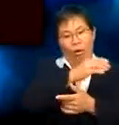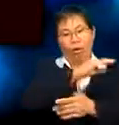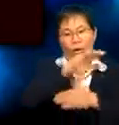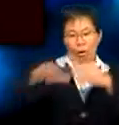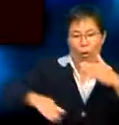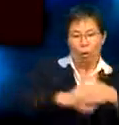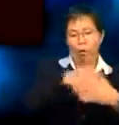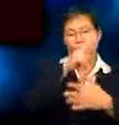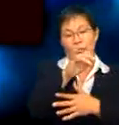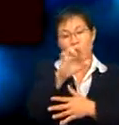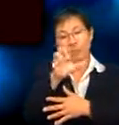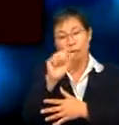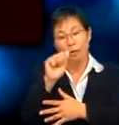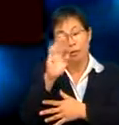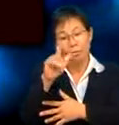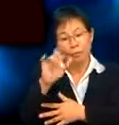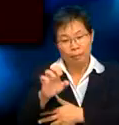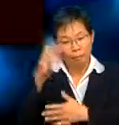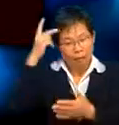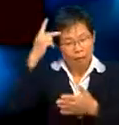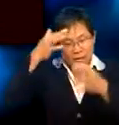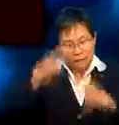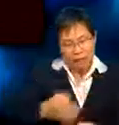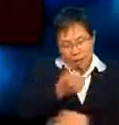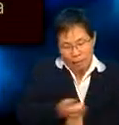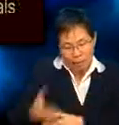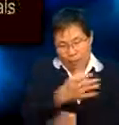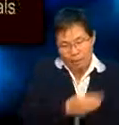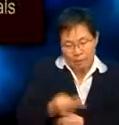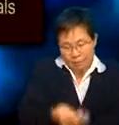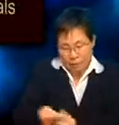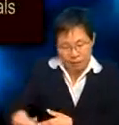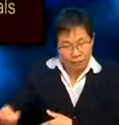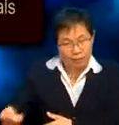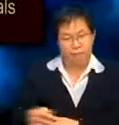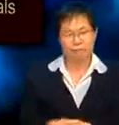variables, determine the apparatus and material,